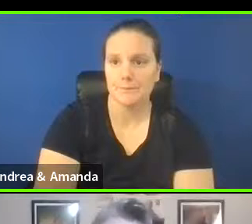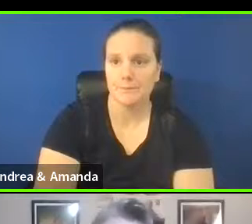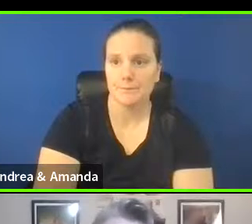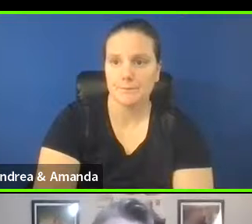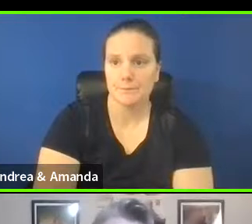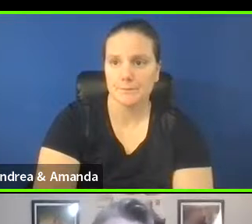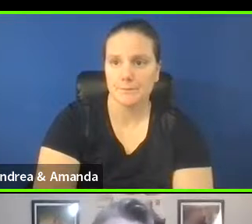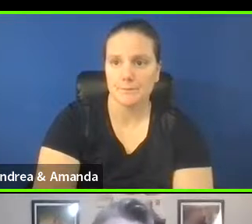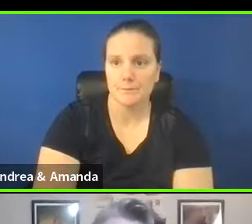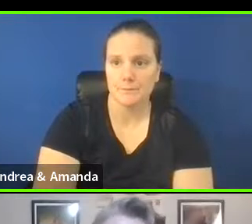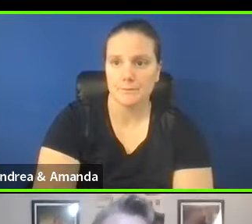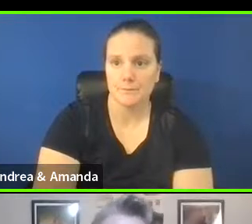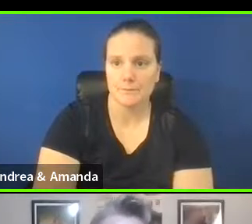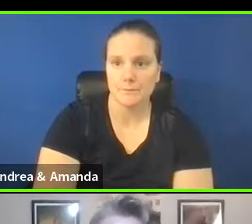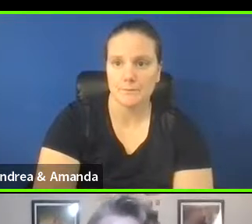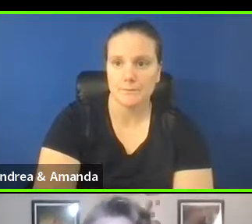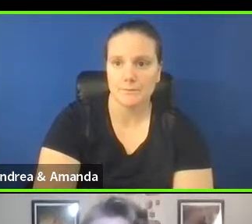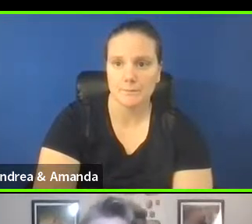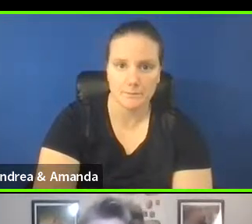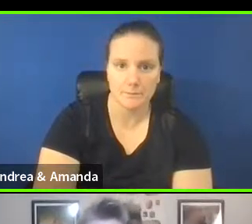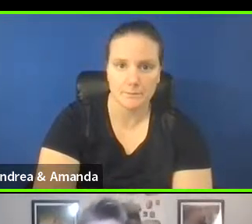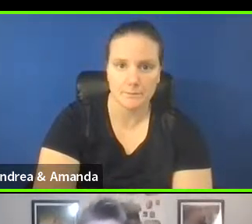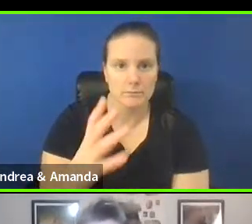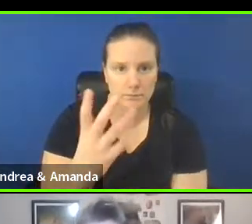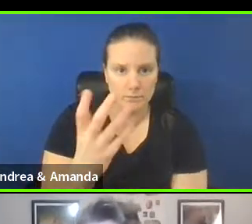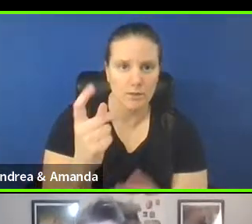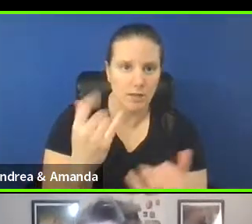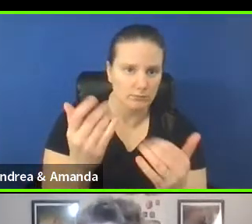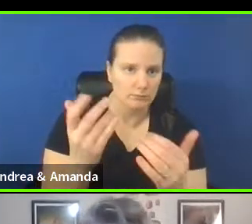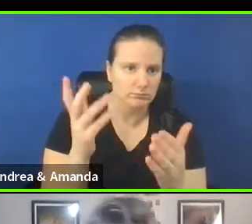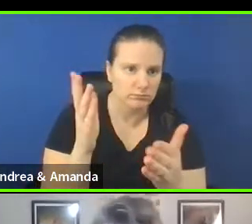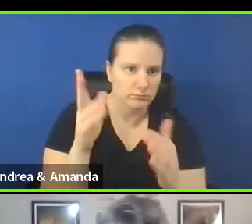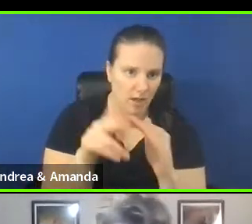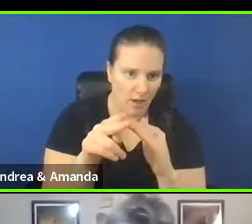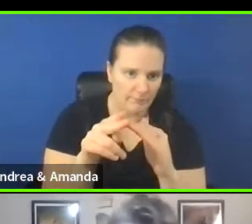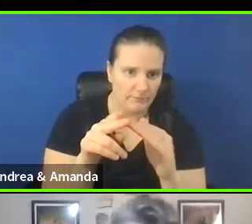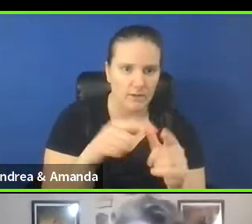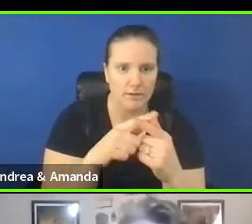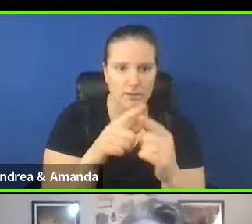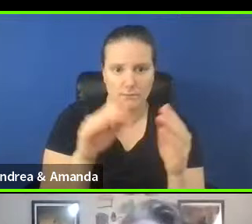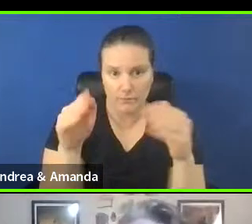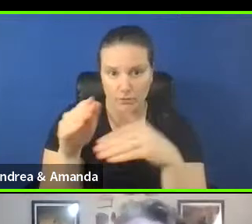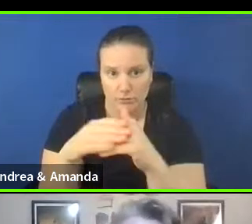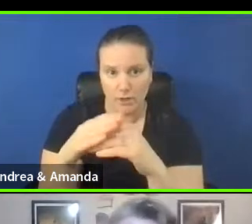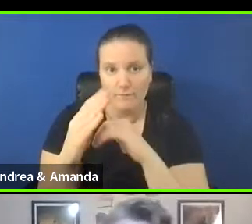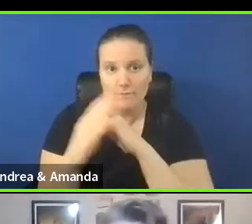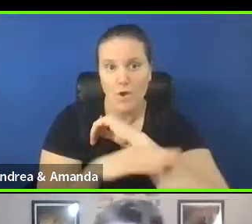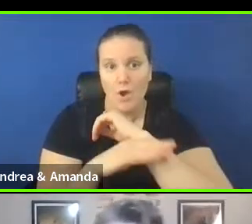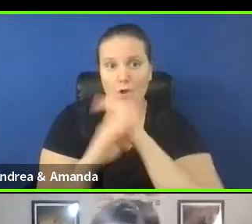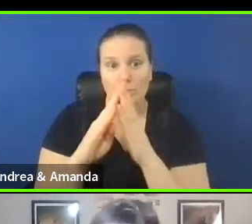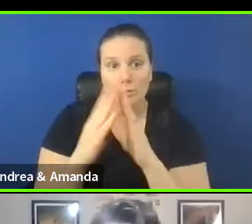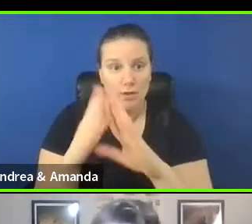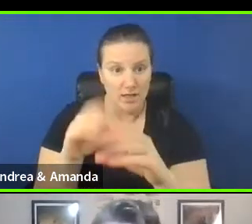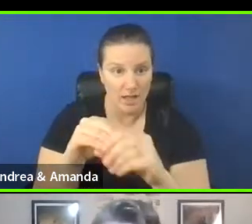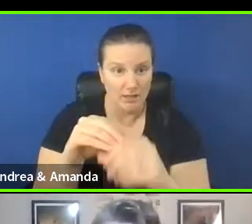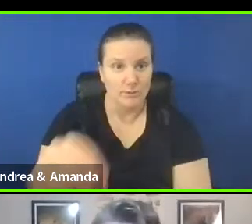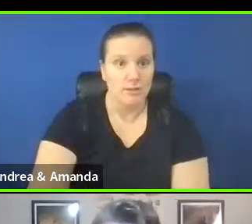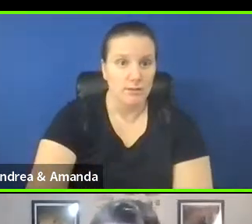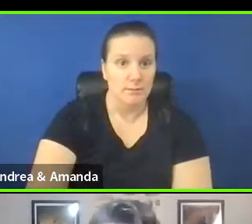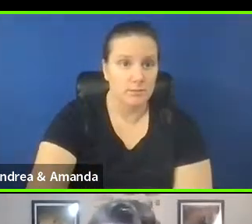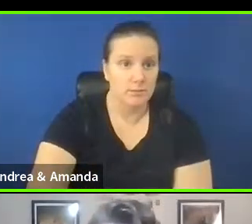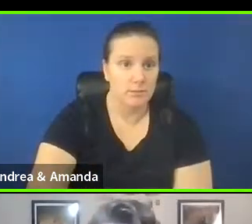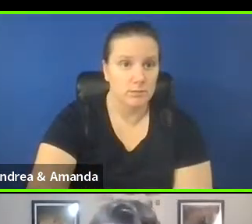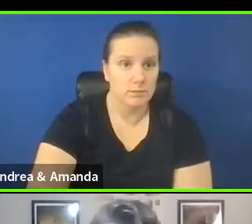artificially cut this off and go towards fall community engagement